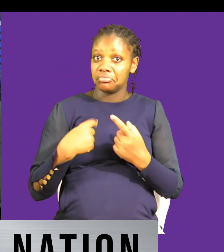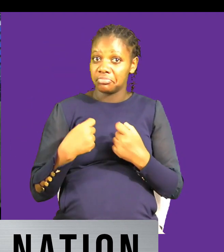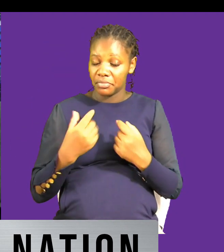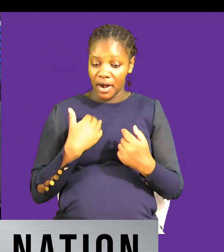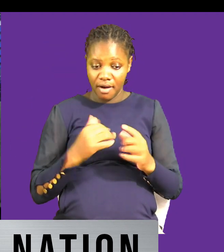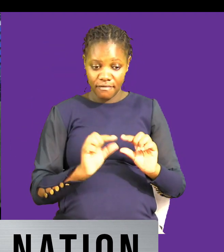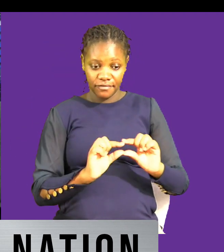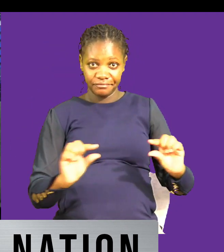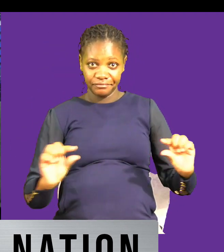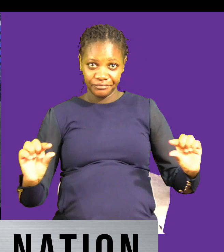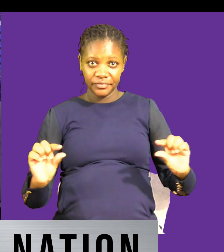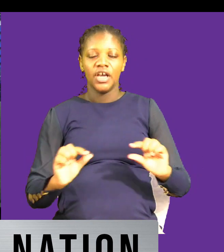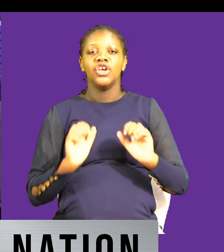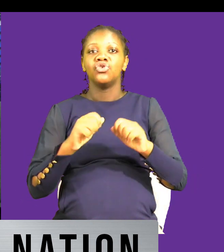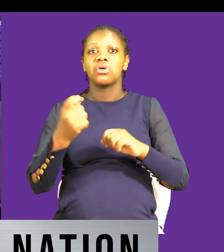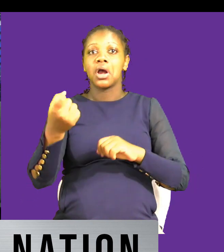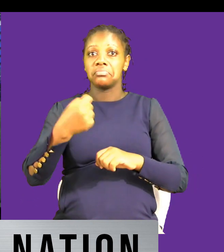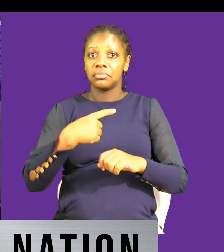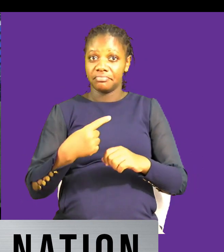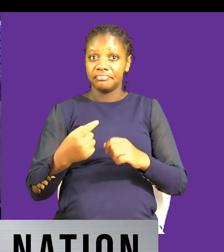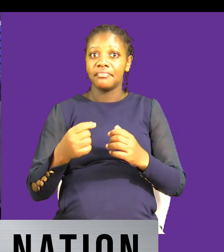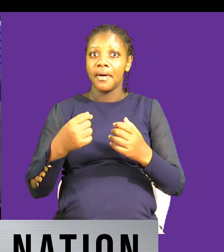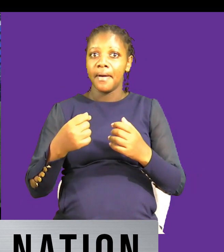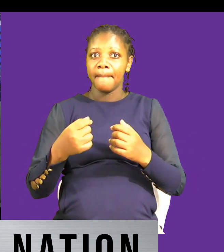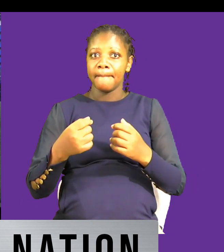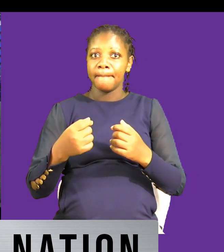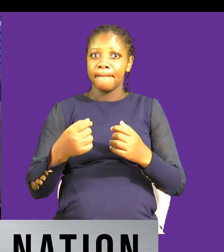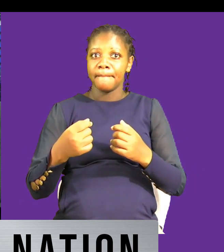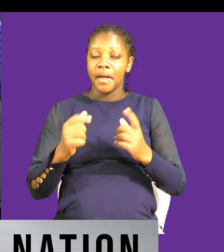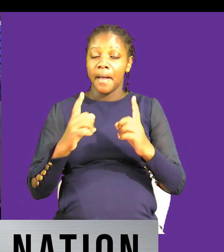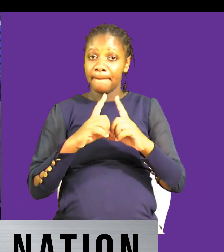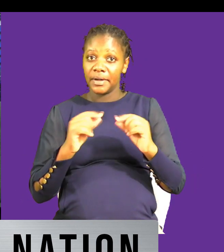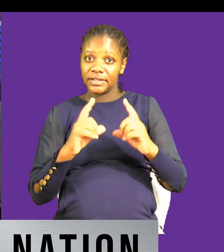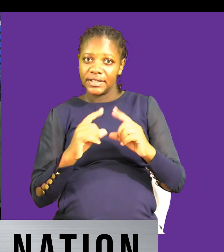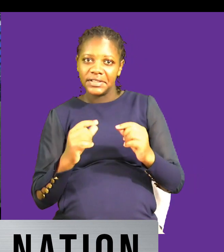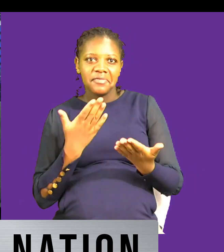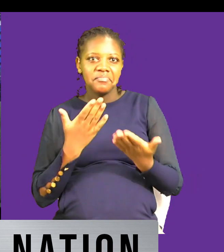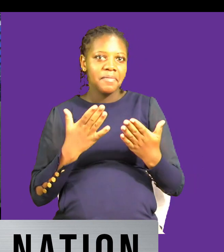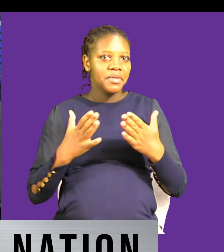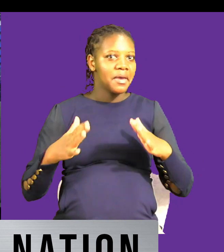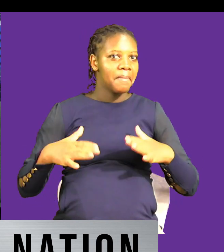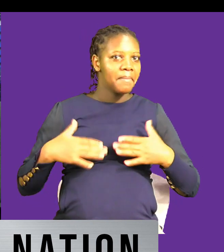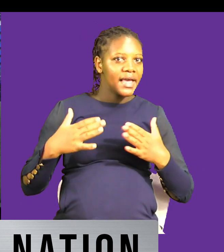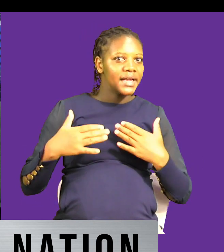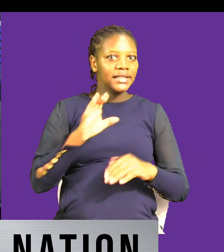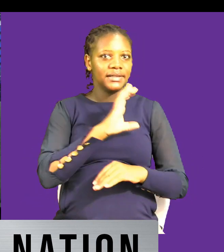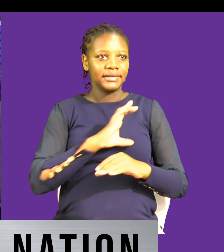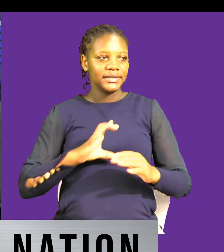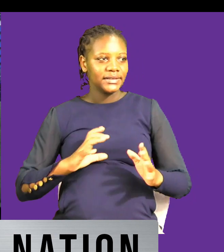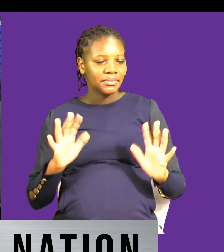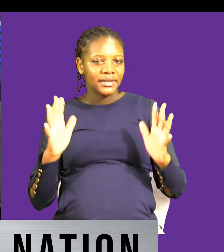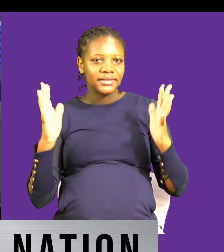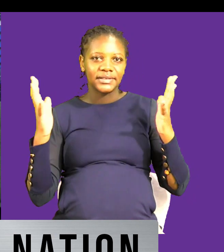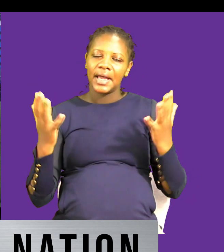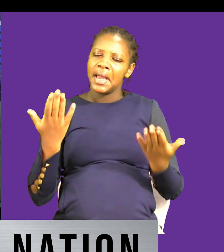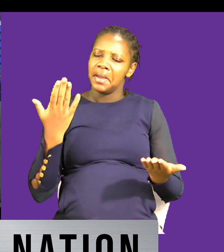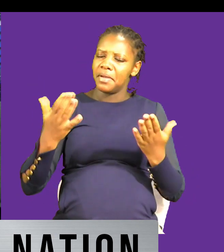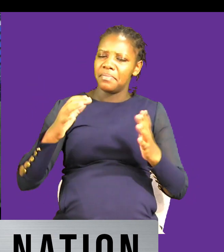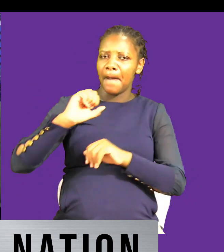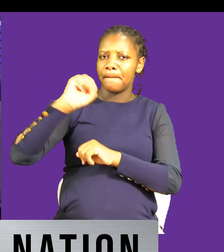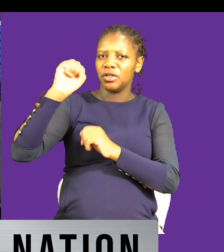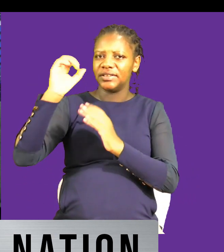0111980384. Send out a Merry Christmas, prosperous New Year to somebody. It can be a politician. It can be a Mwananchi